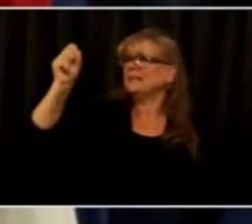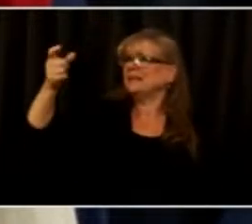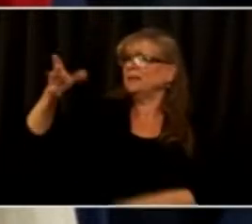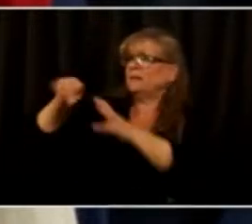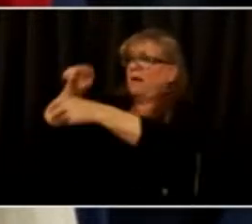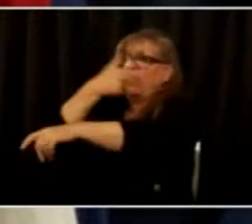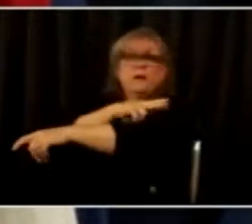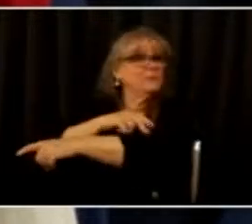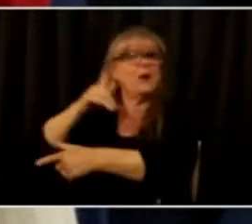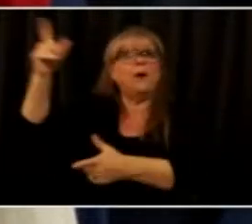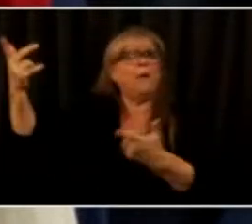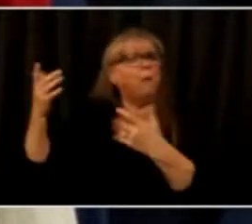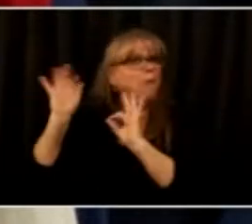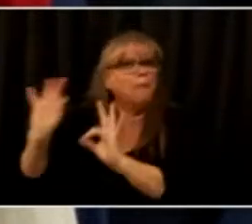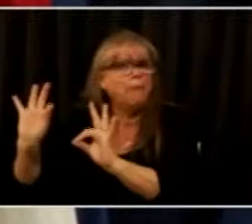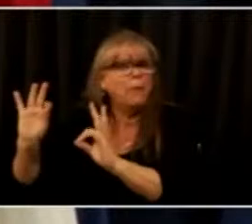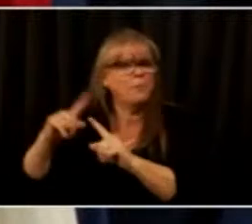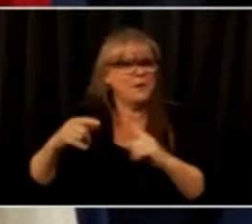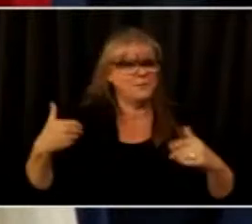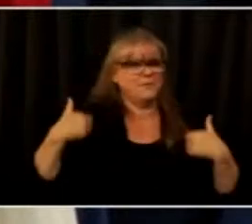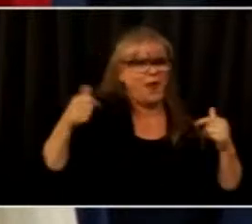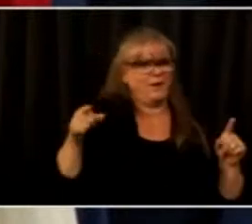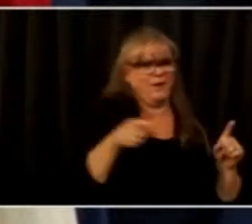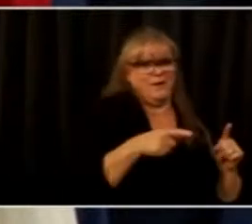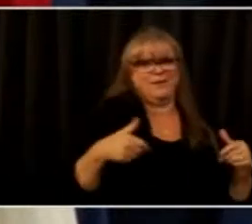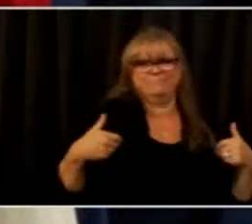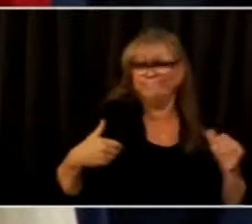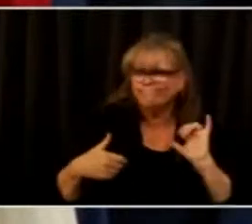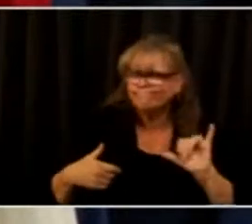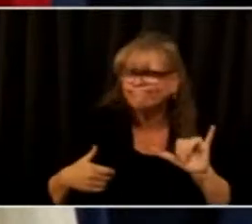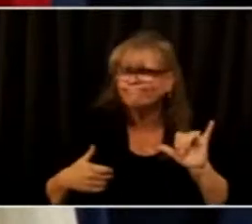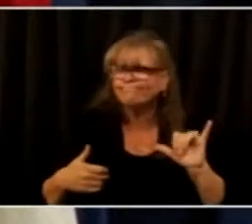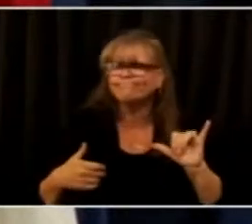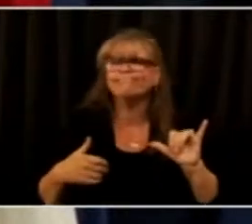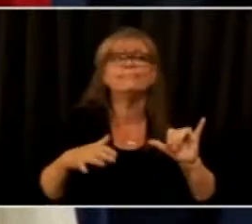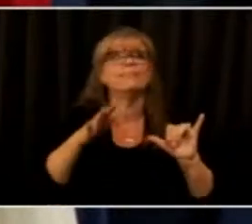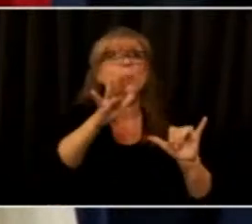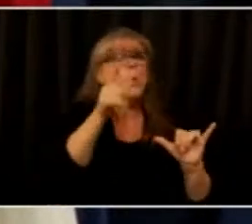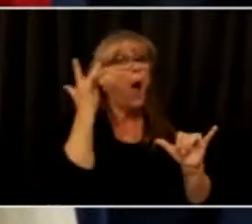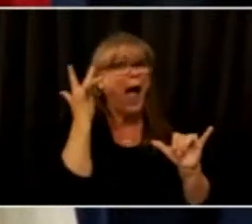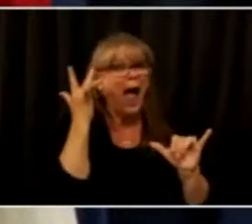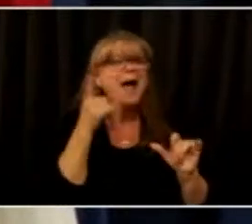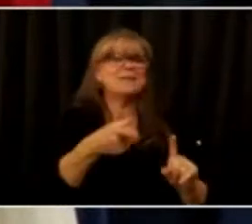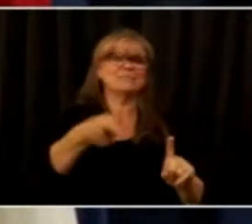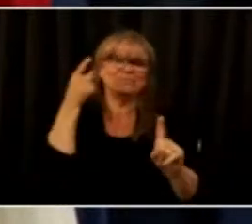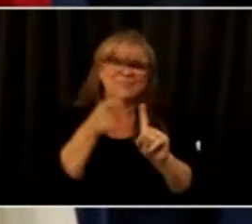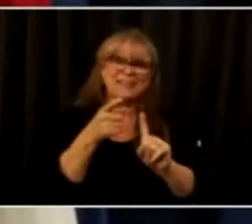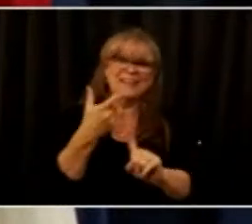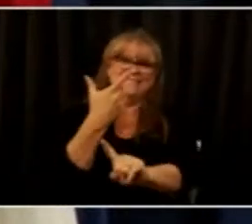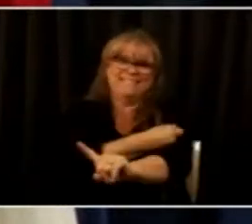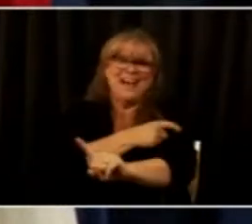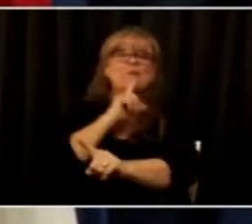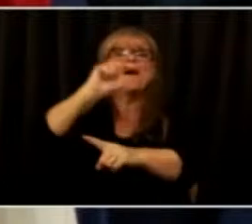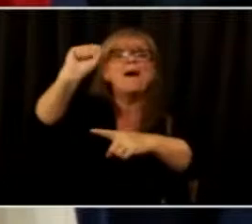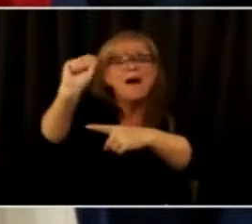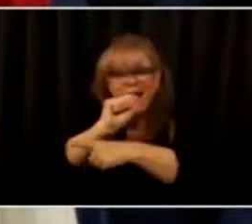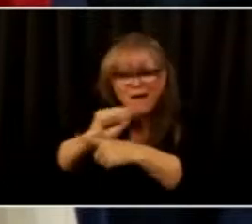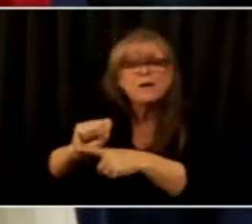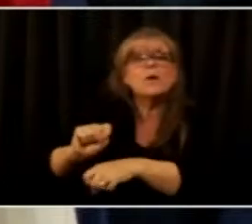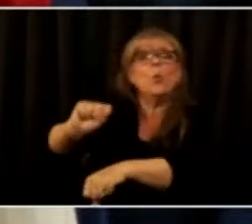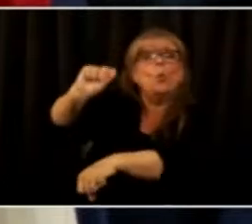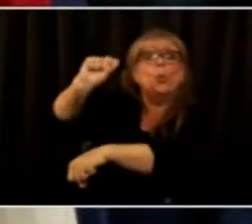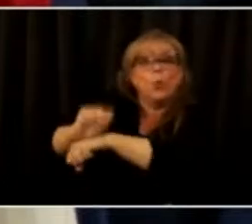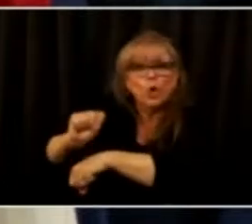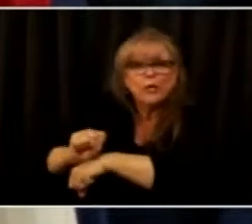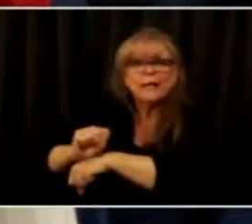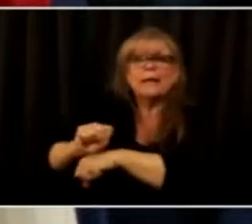So the main takeaway from that is, of course, vaccines work, and if you're in your 20s and 30s and you don't want to go to the hospital for a